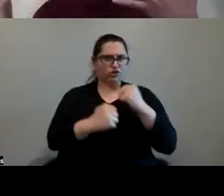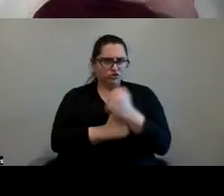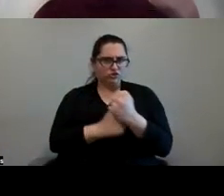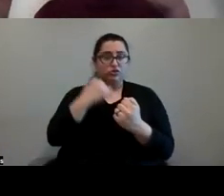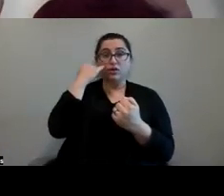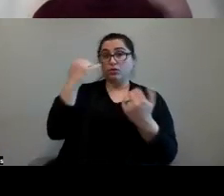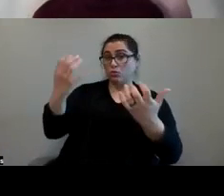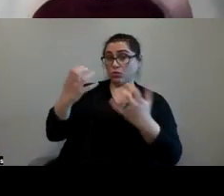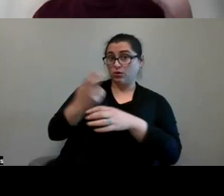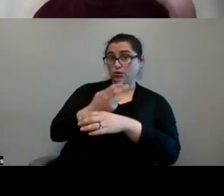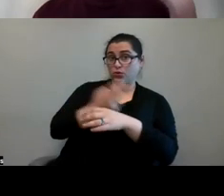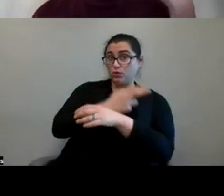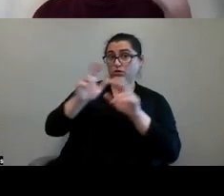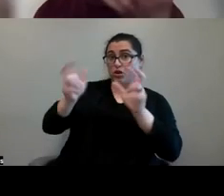initial